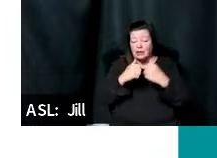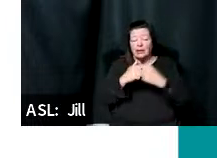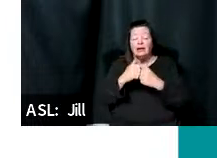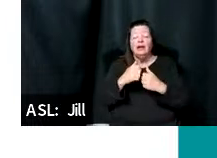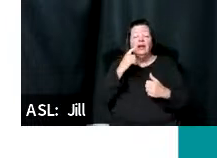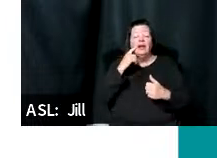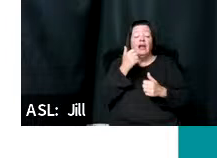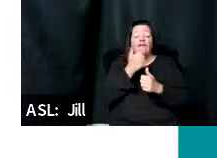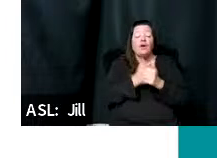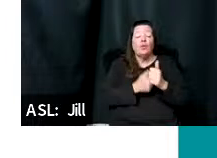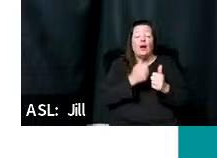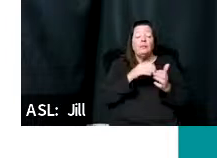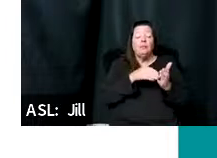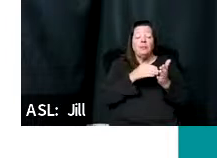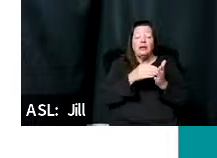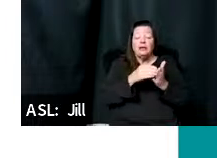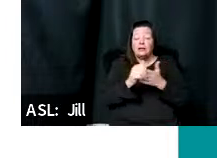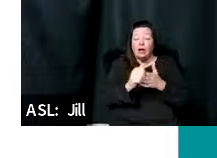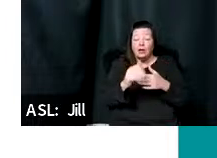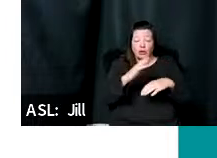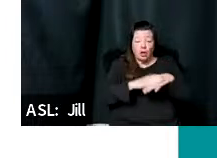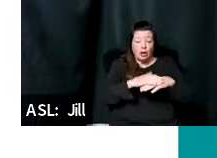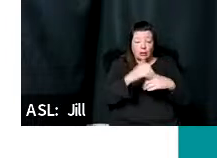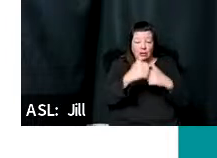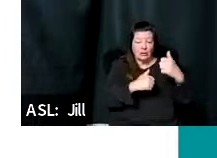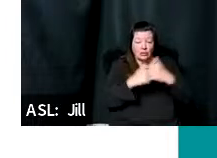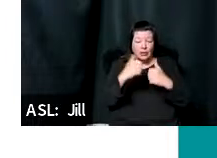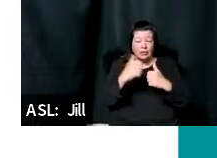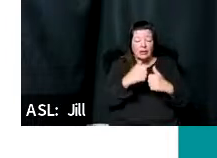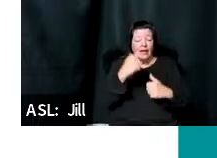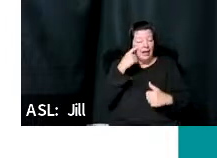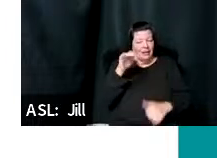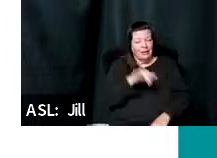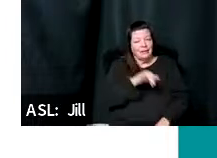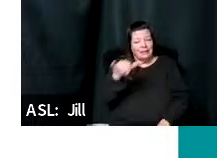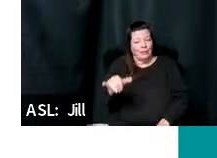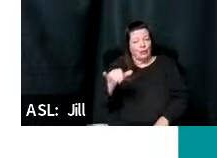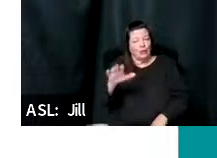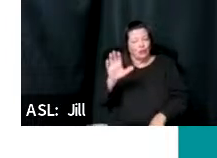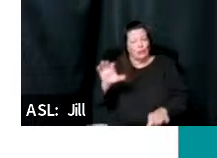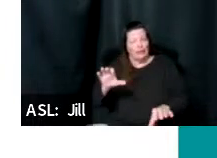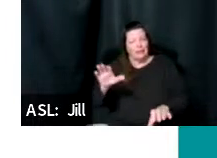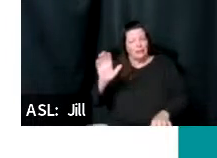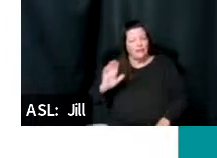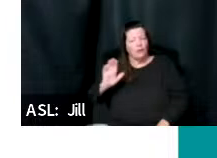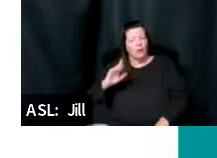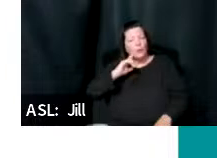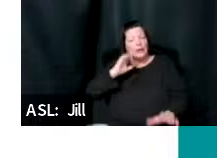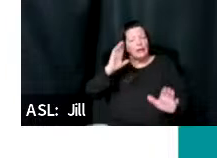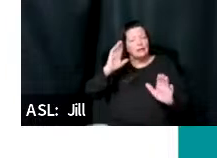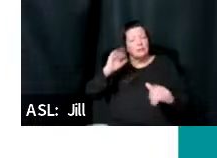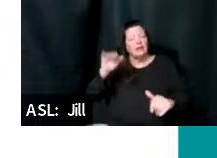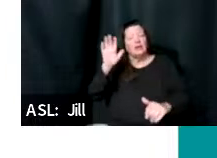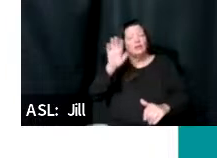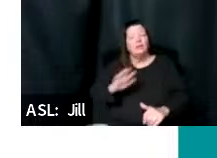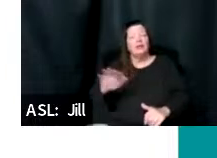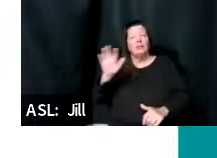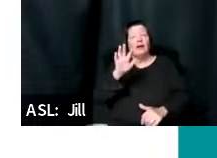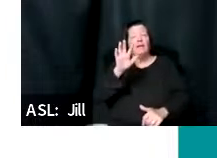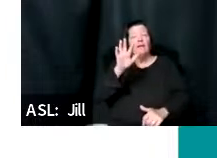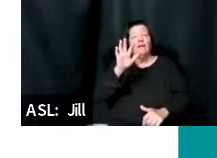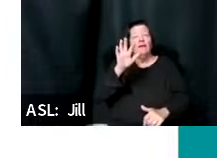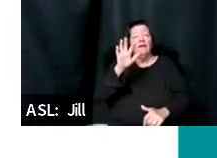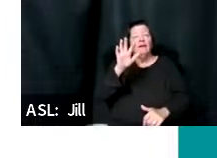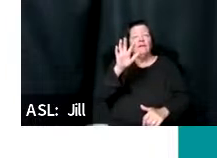every $1 billion spent in construction, I think similar to what we've said before, we expect that there be about 5,500